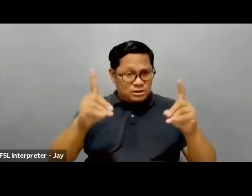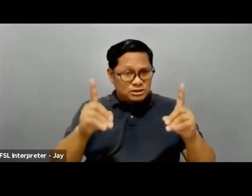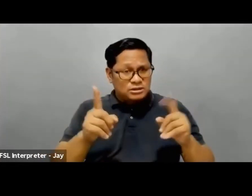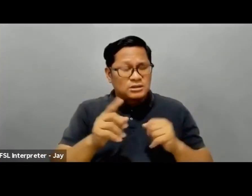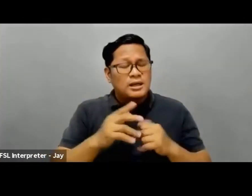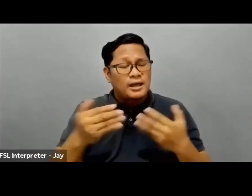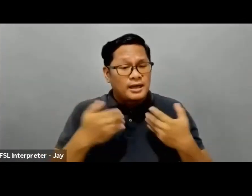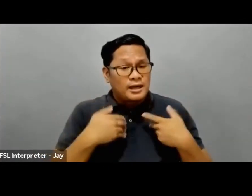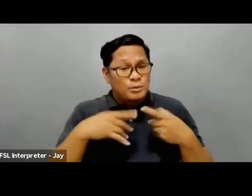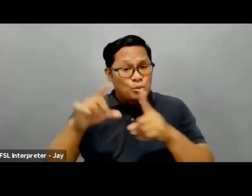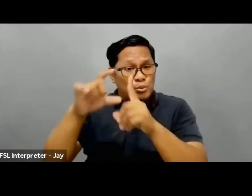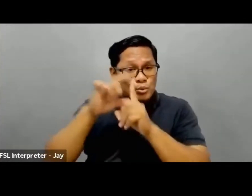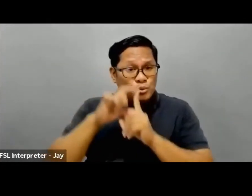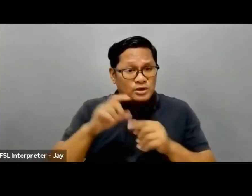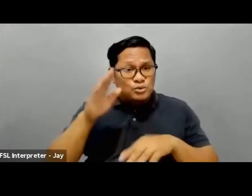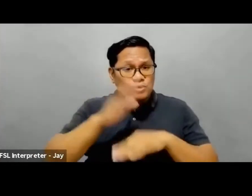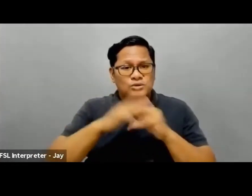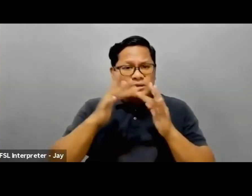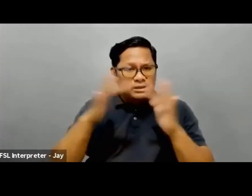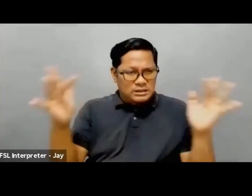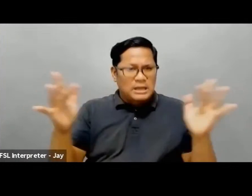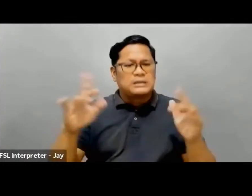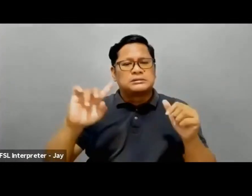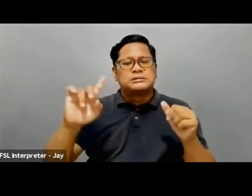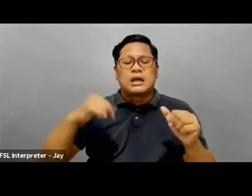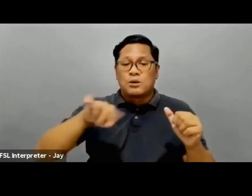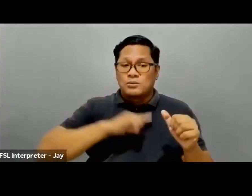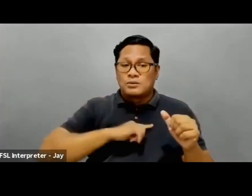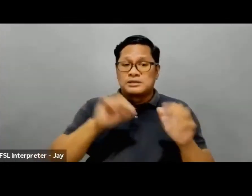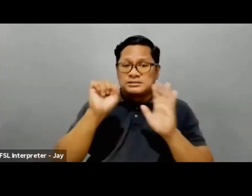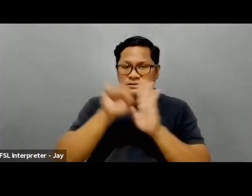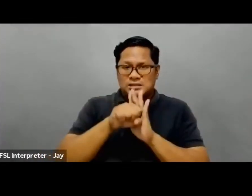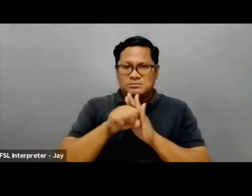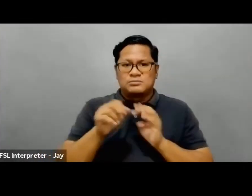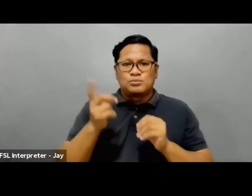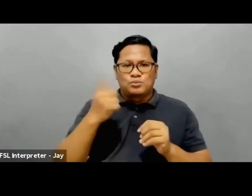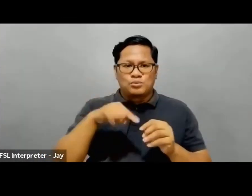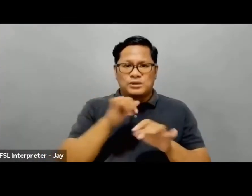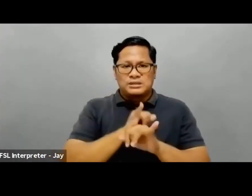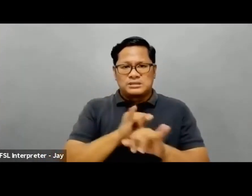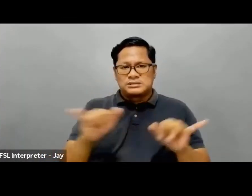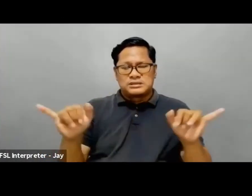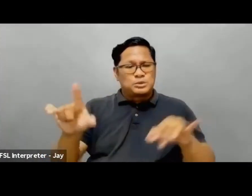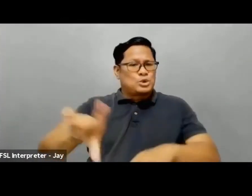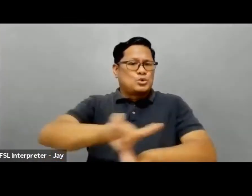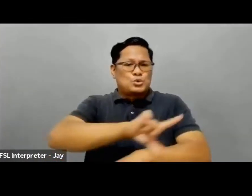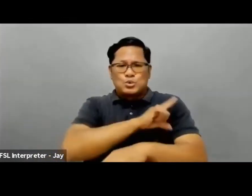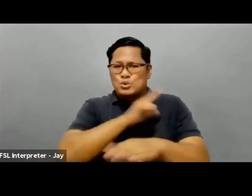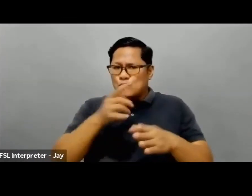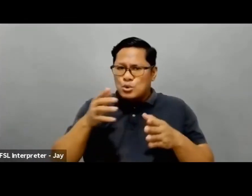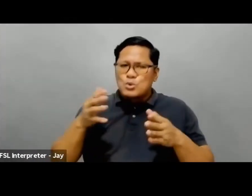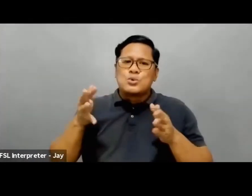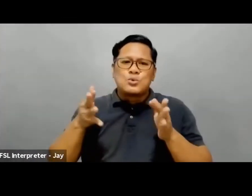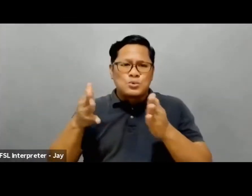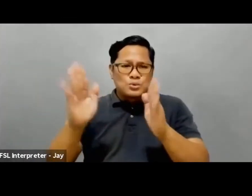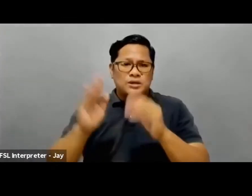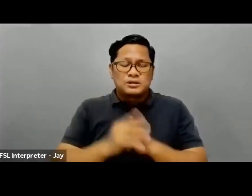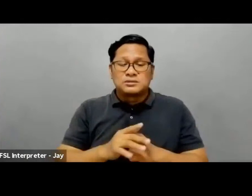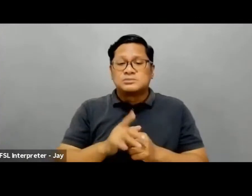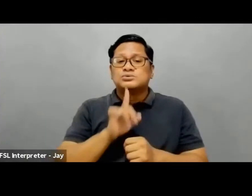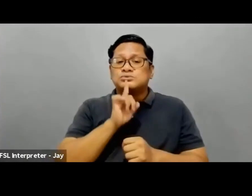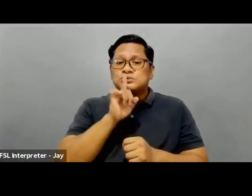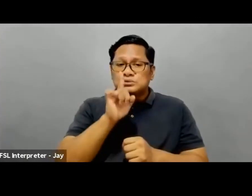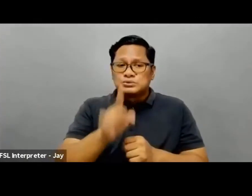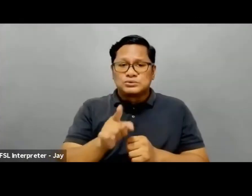have word, online pa rin ang first sem natin. We are still a long way off from so lumaban tayo for a